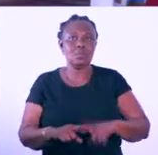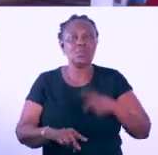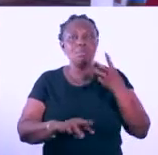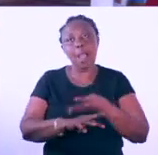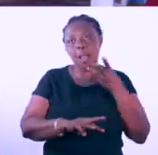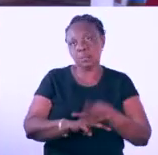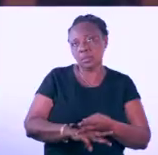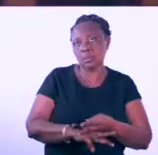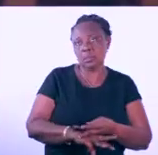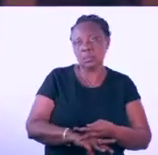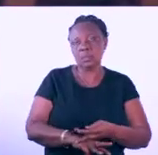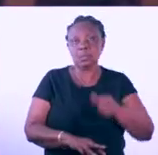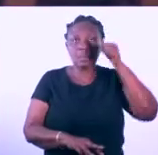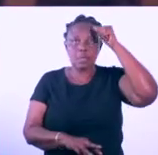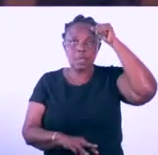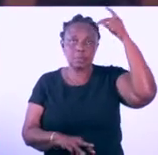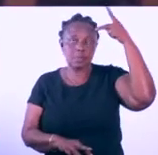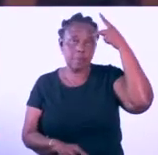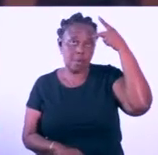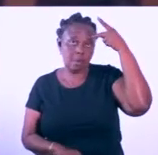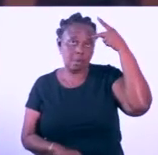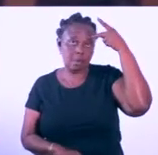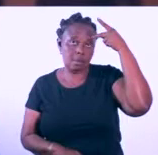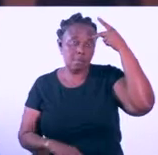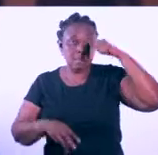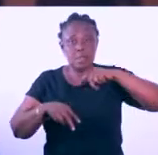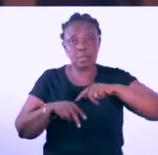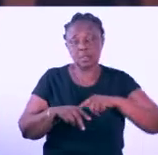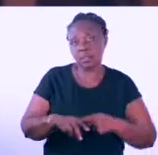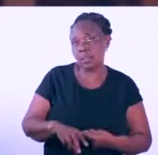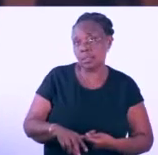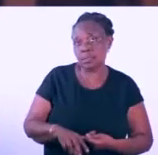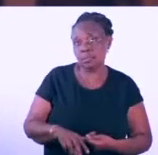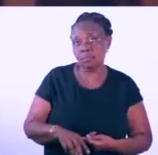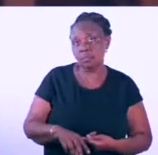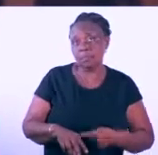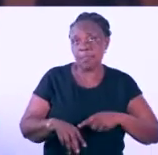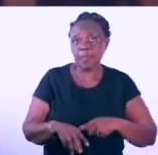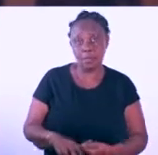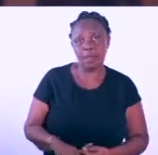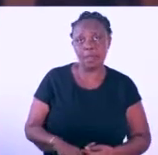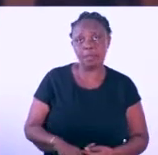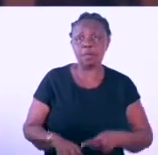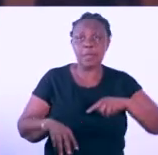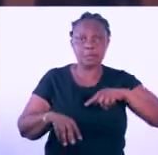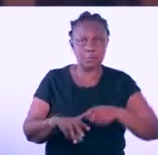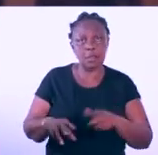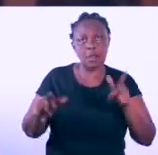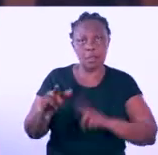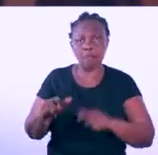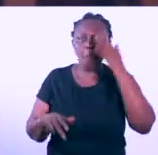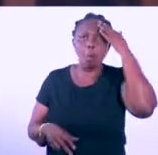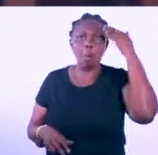mathematics. Over there, we still placed him at the beginner level because